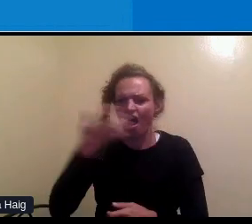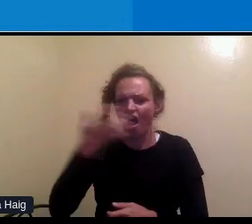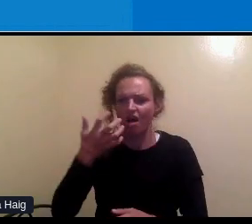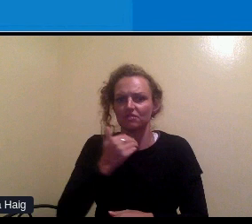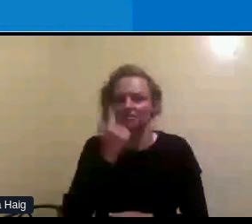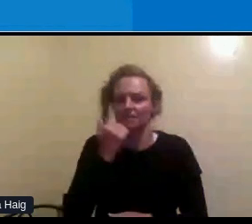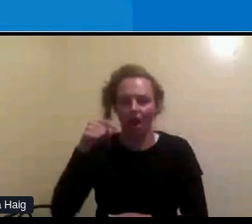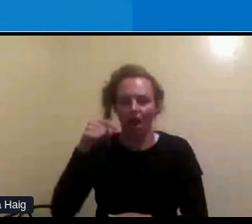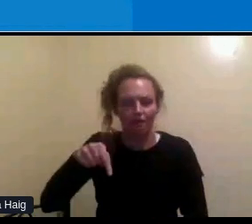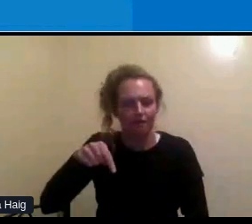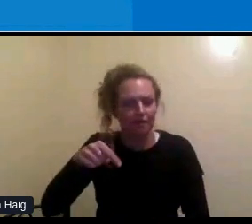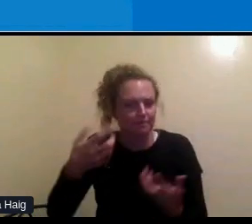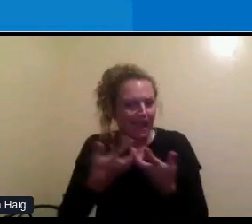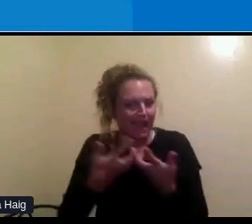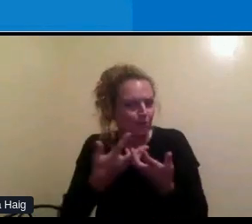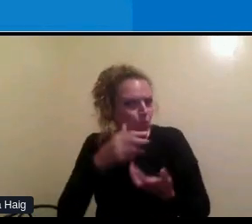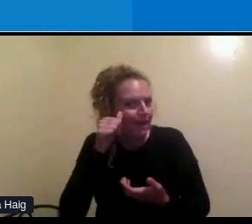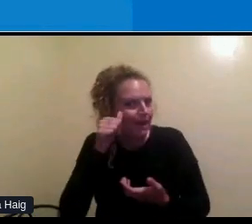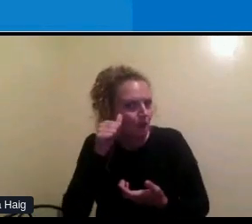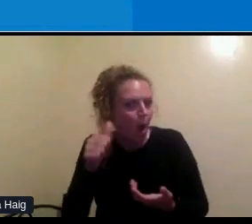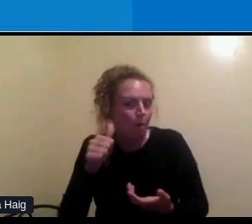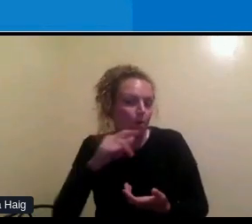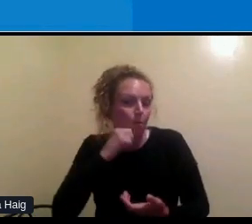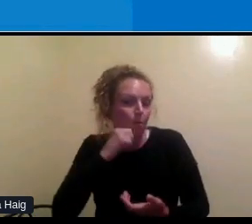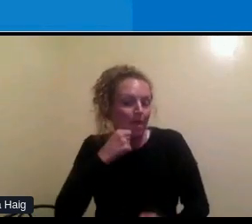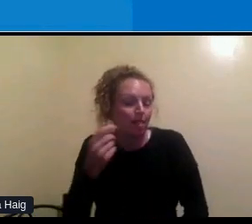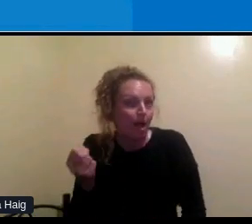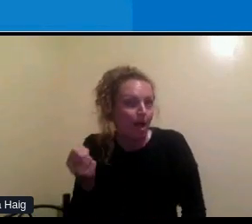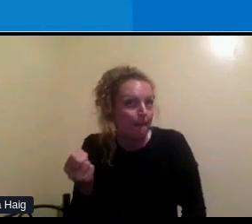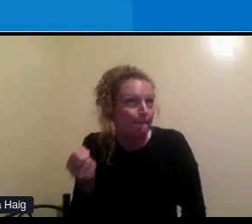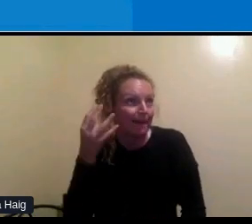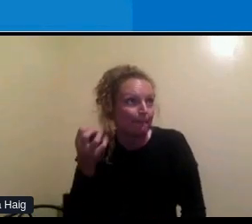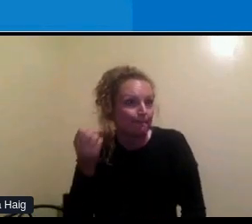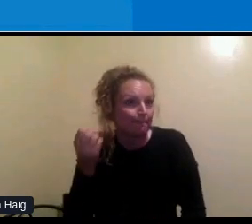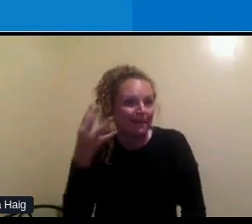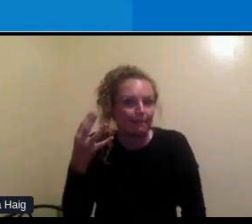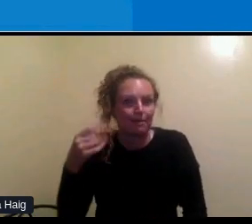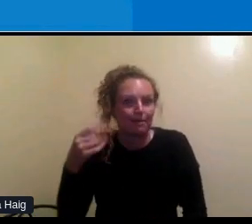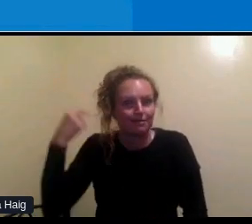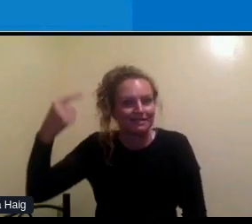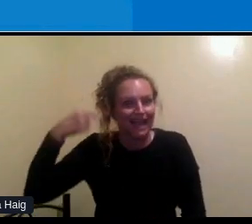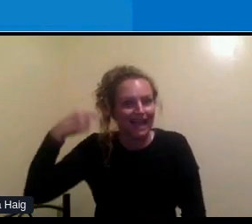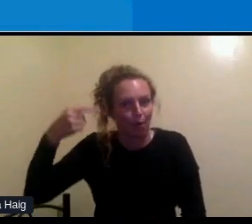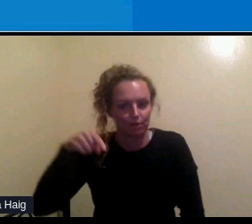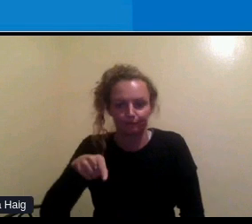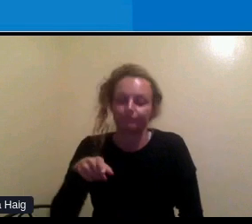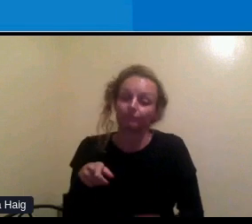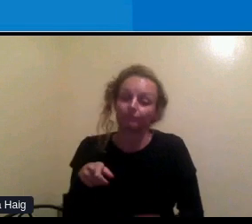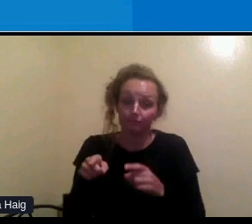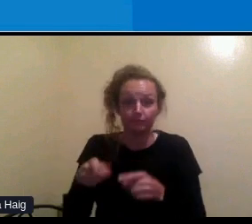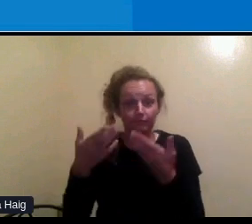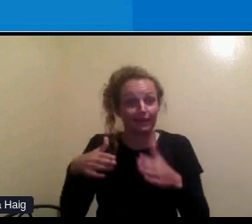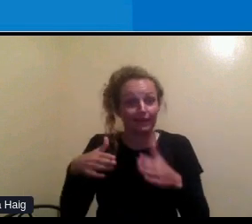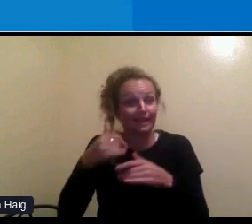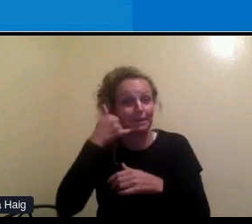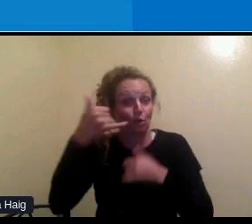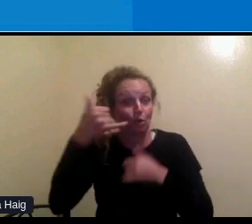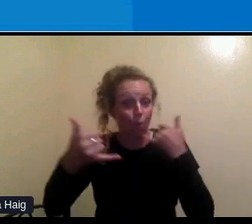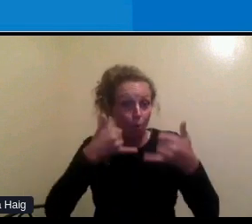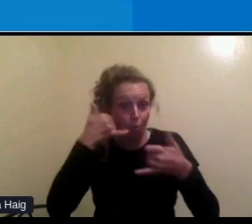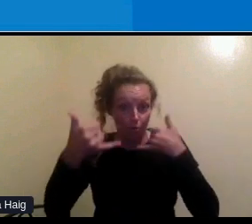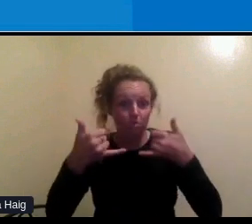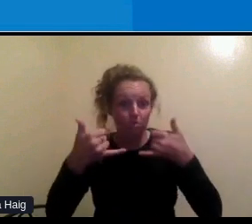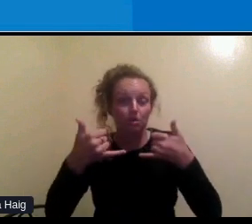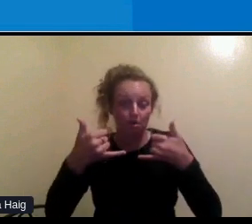when they're up to temperature? So what they did is they actually called the department store and explained to staff on the shop floor what the issue was. They switched